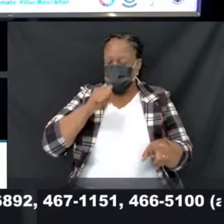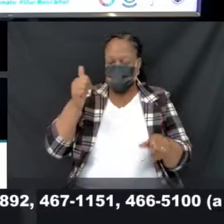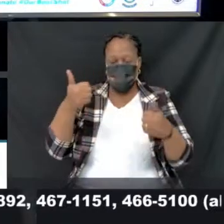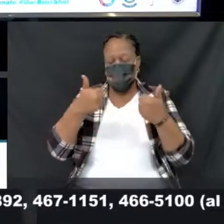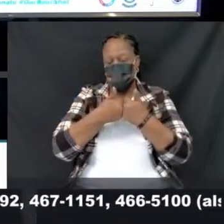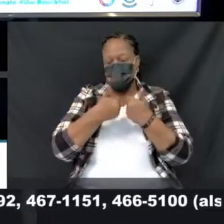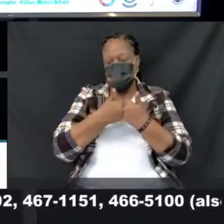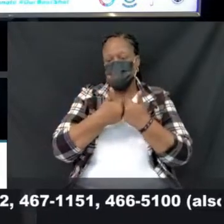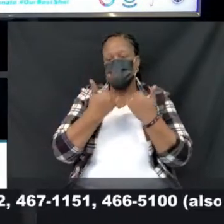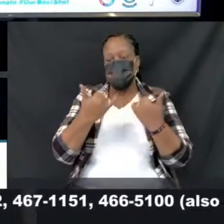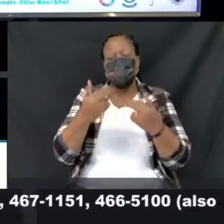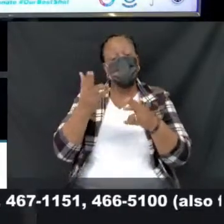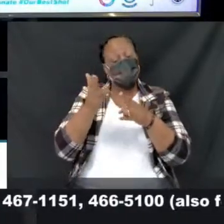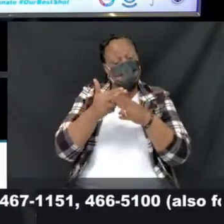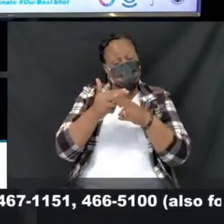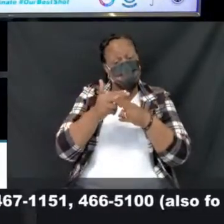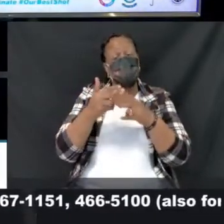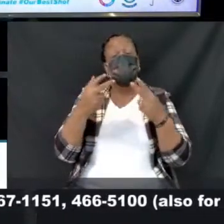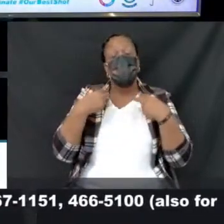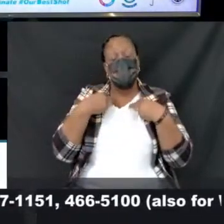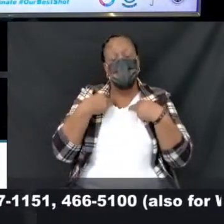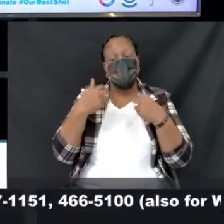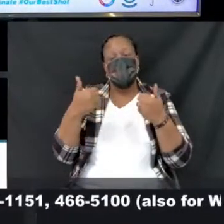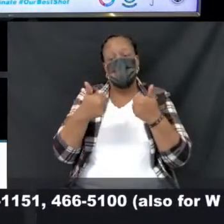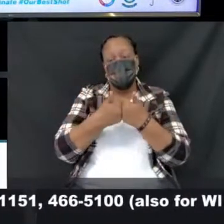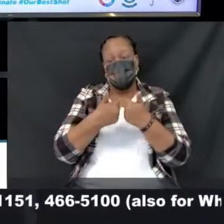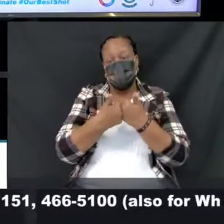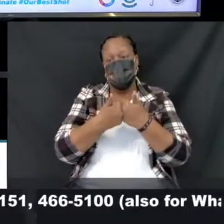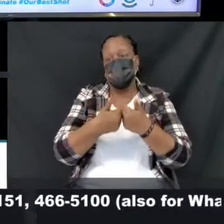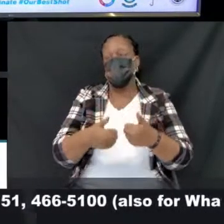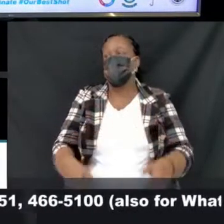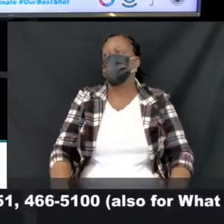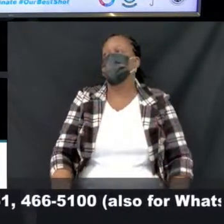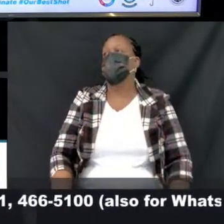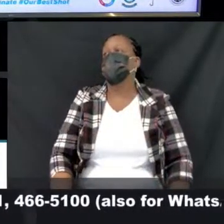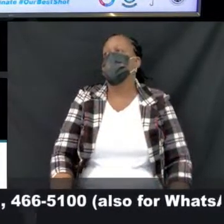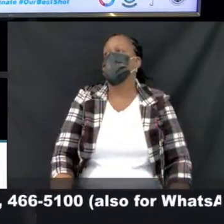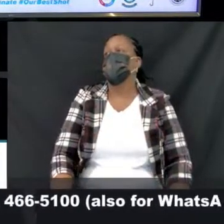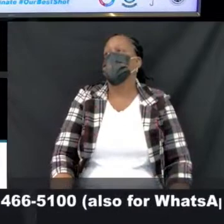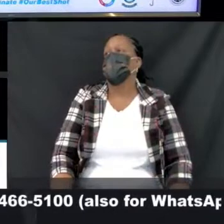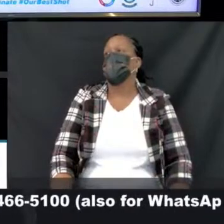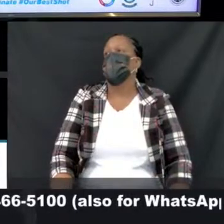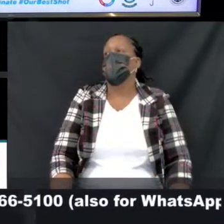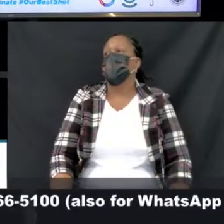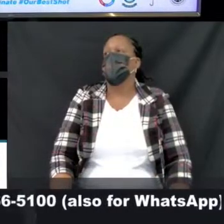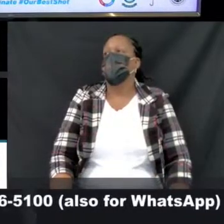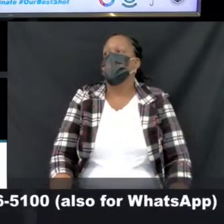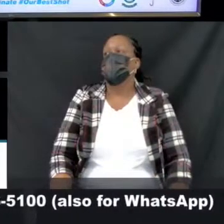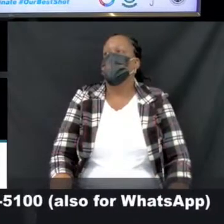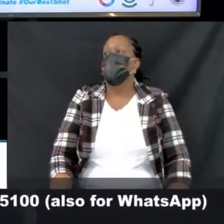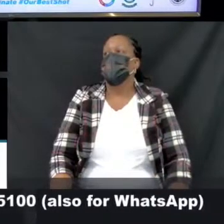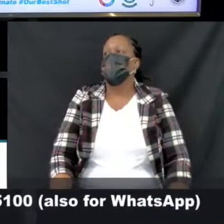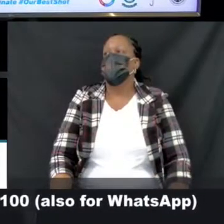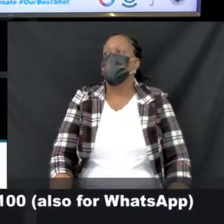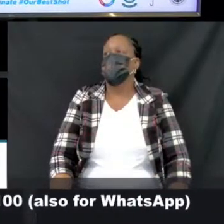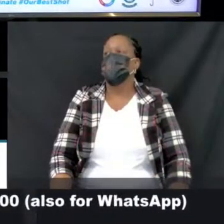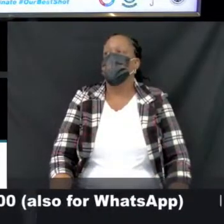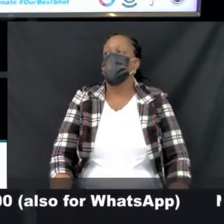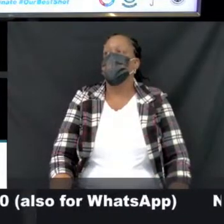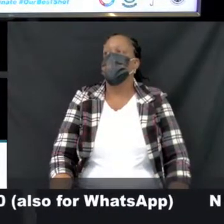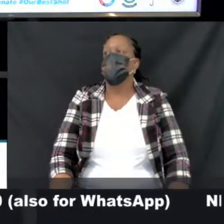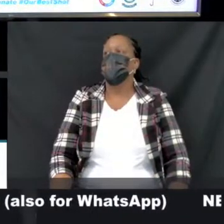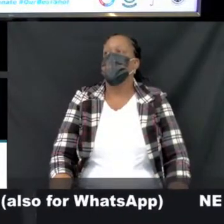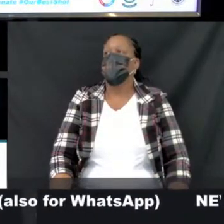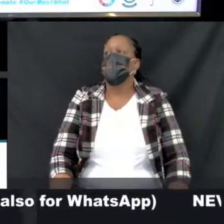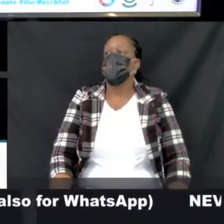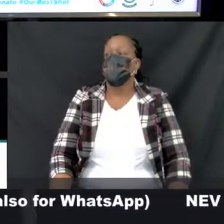soon, we should have that in order for them. The youth league and the grassroots league, we are satisfied